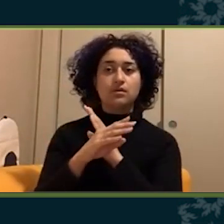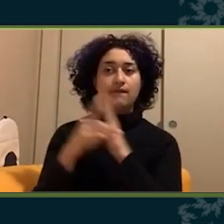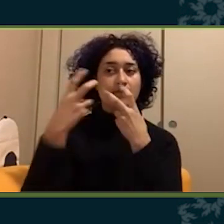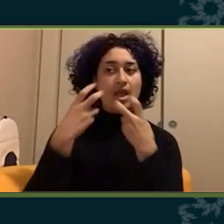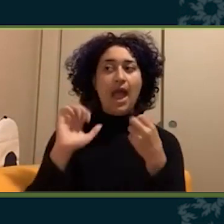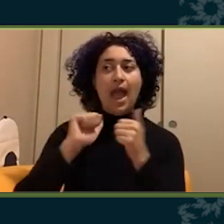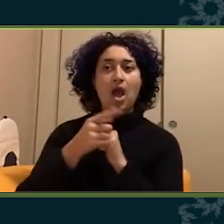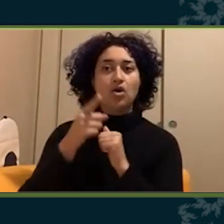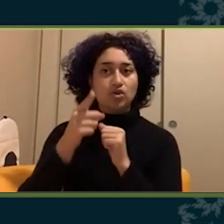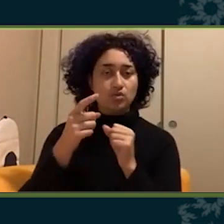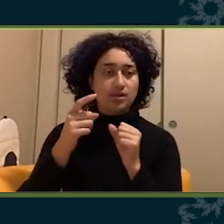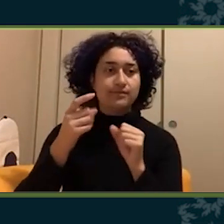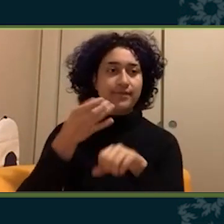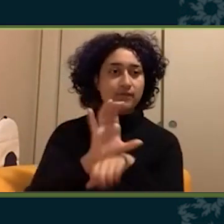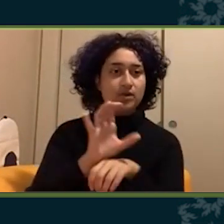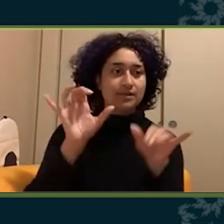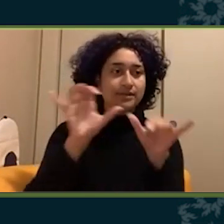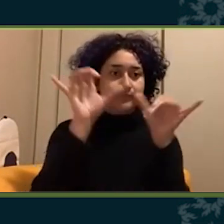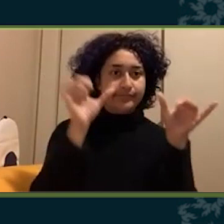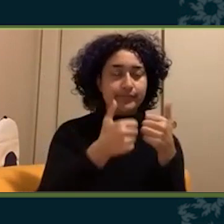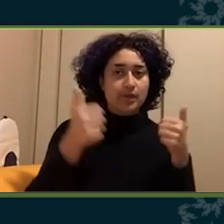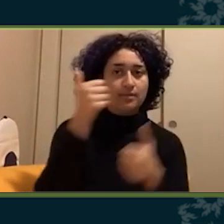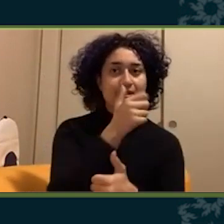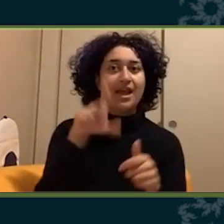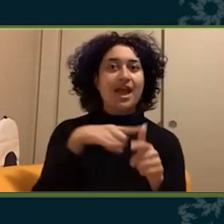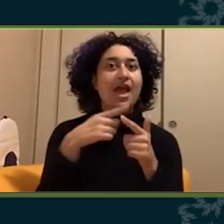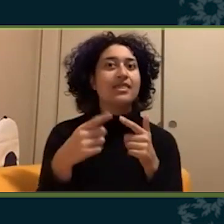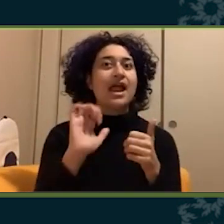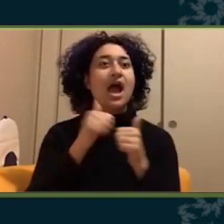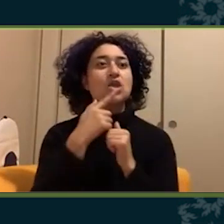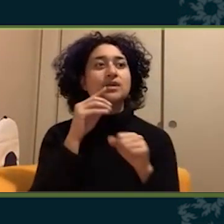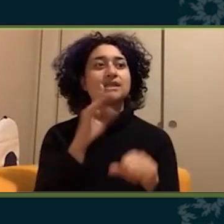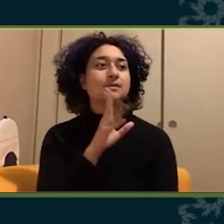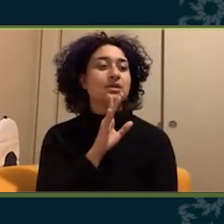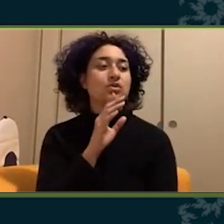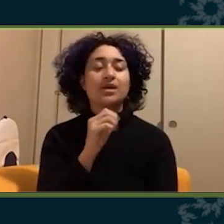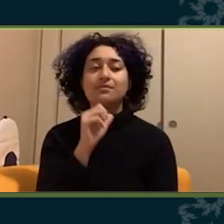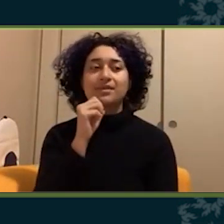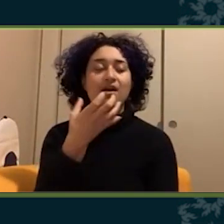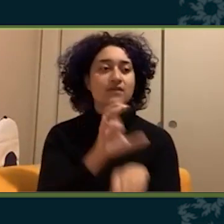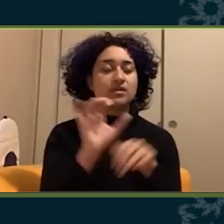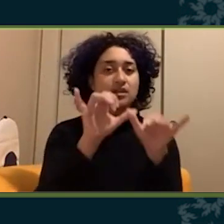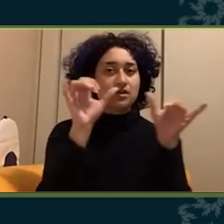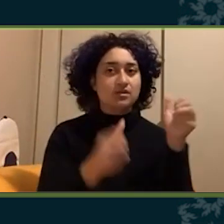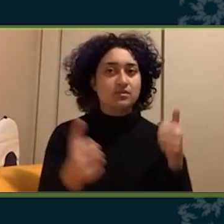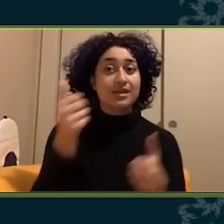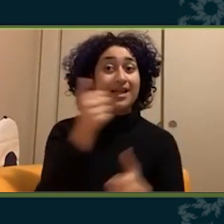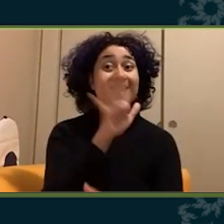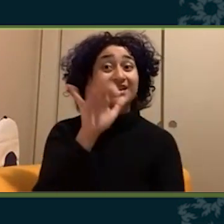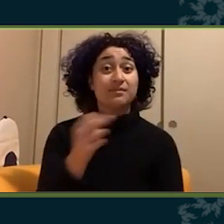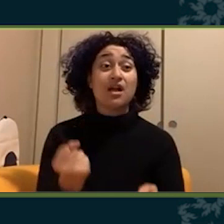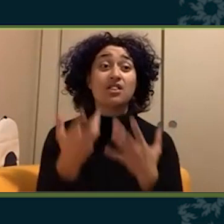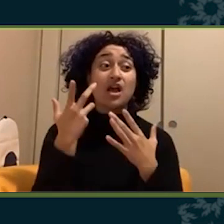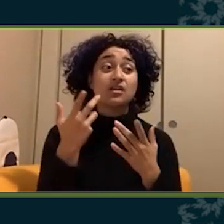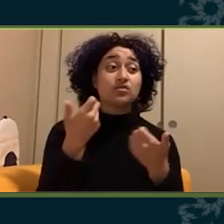dichotomy, and then figure out how you can speak to it without continuing to enforce it. And that's going to be a lot of trial and error, right?